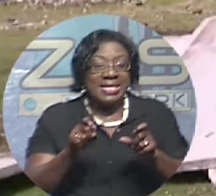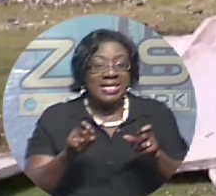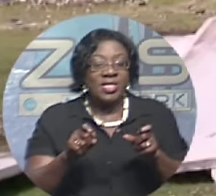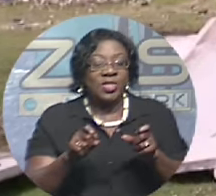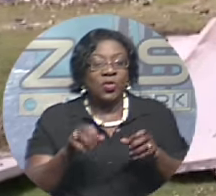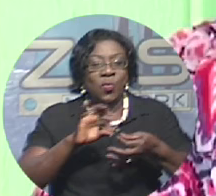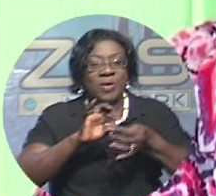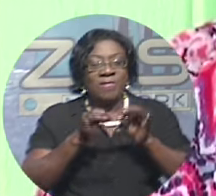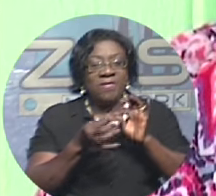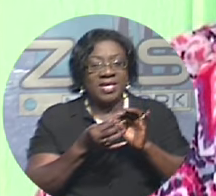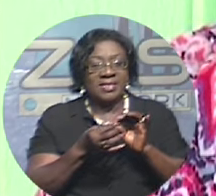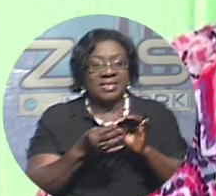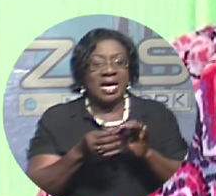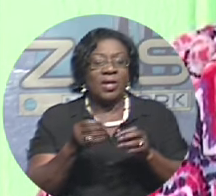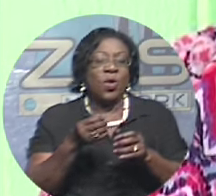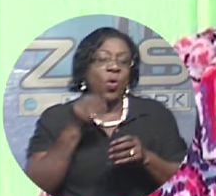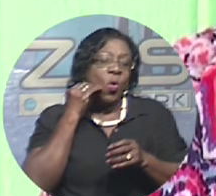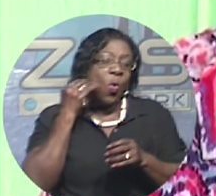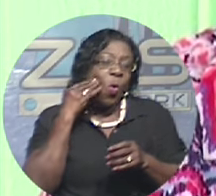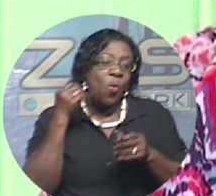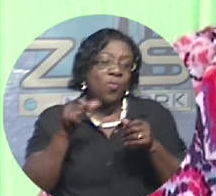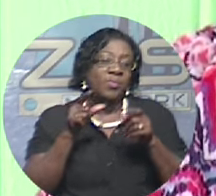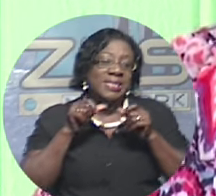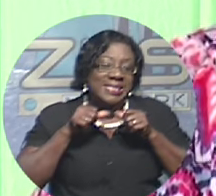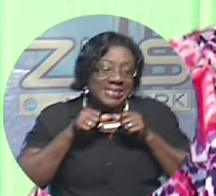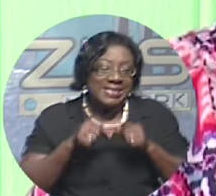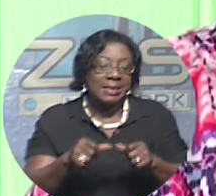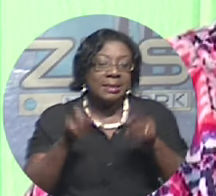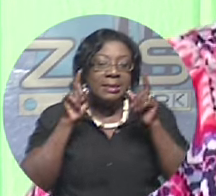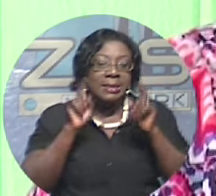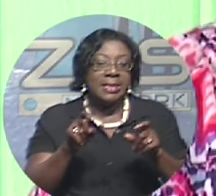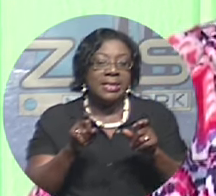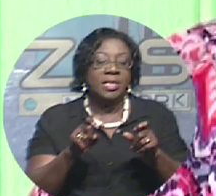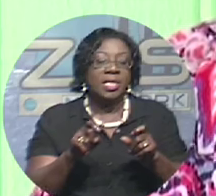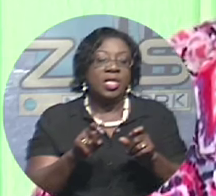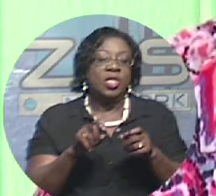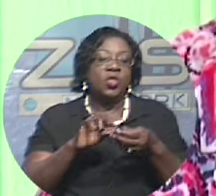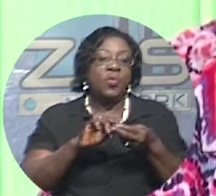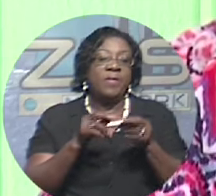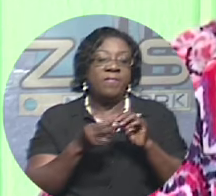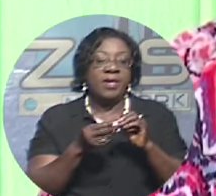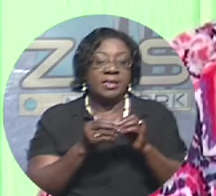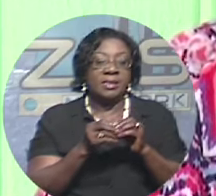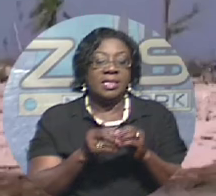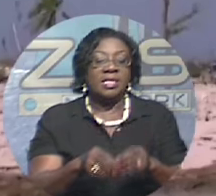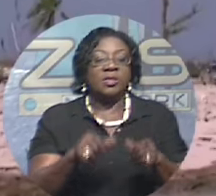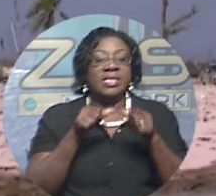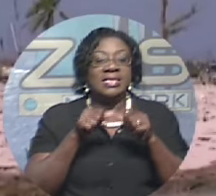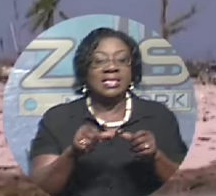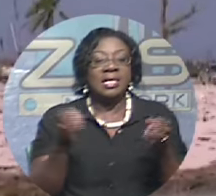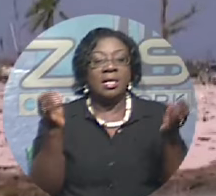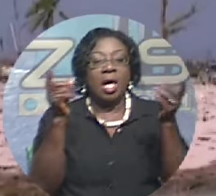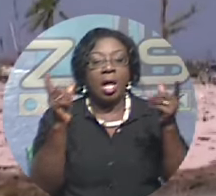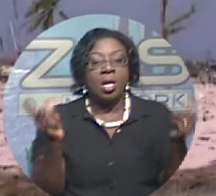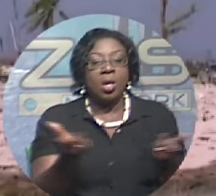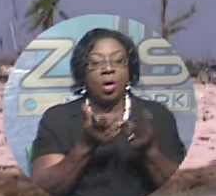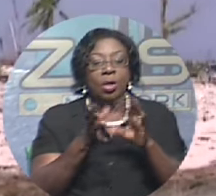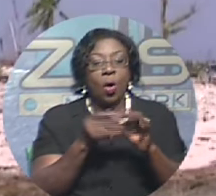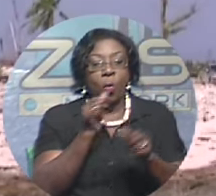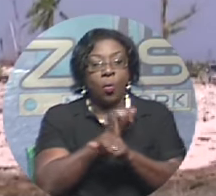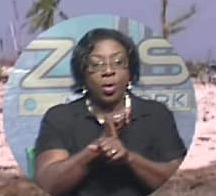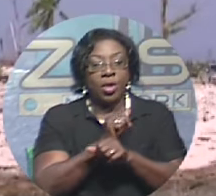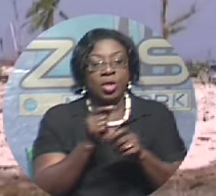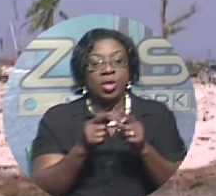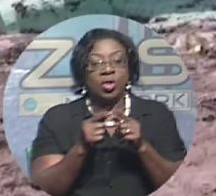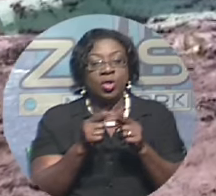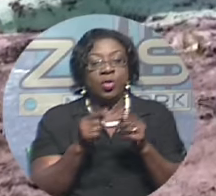homes. So a lot of folks still not in their home as yet, as we speak. So there's still work to do. But through it all, Crooked